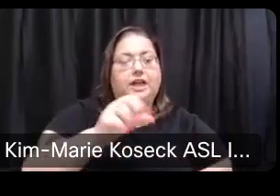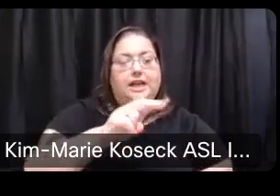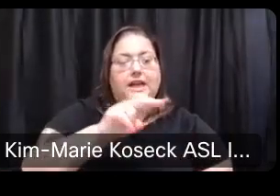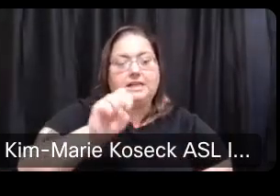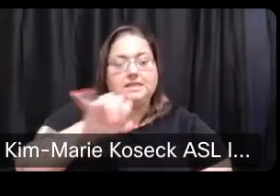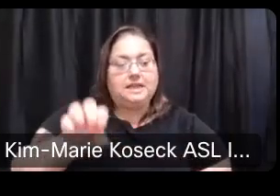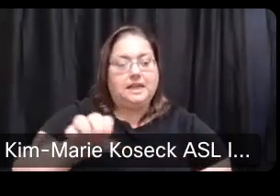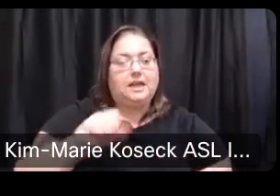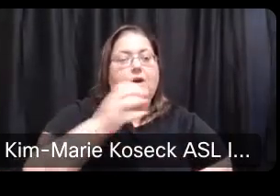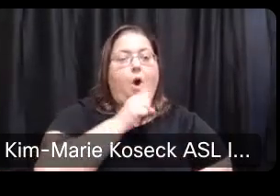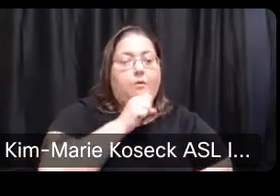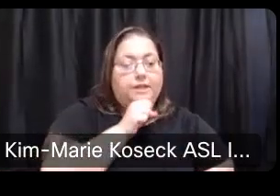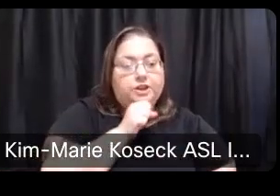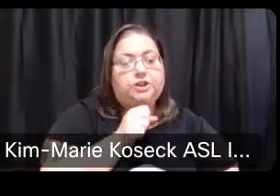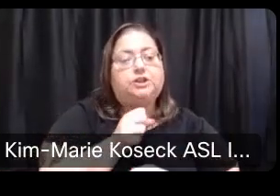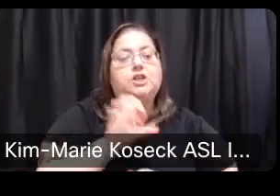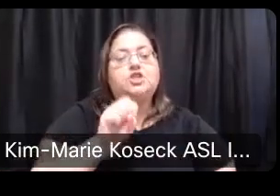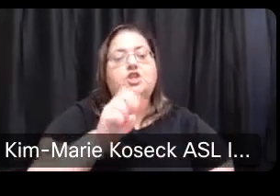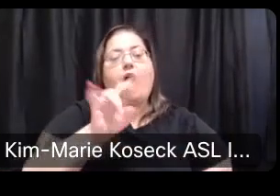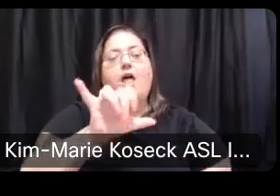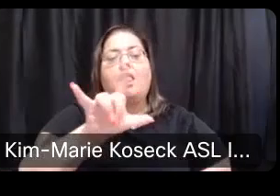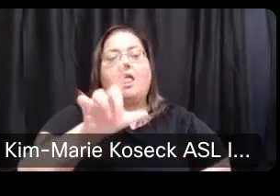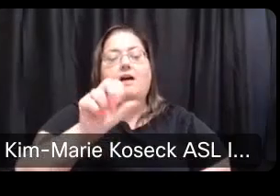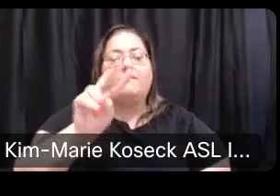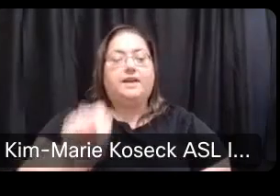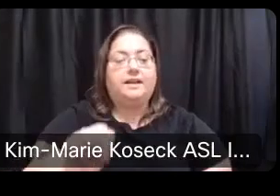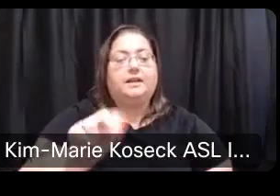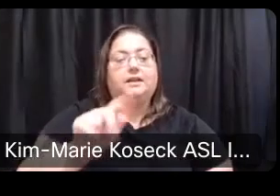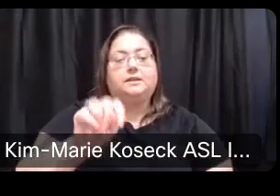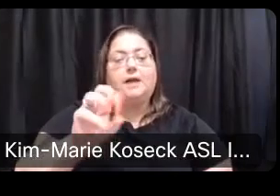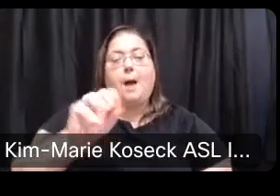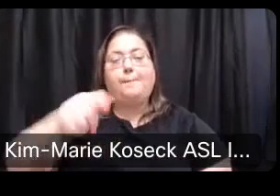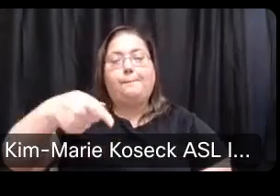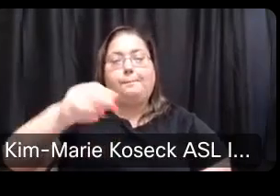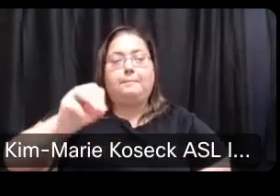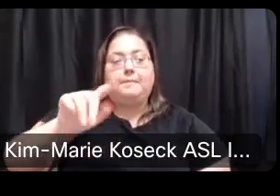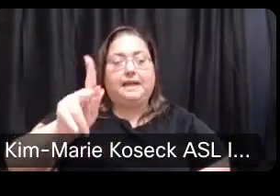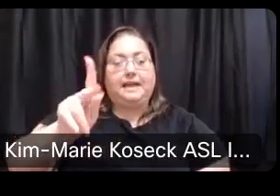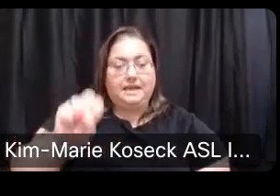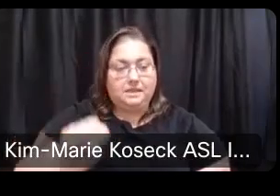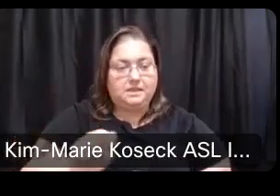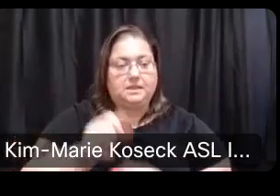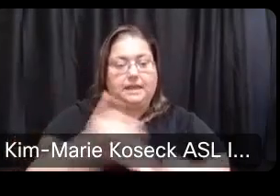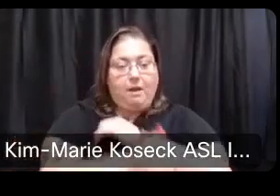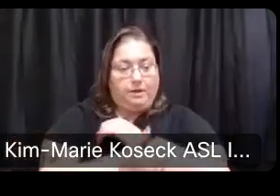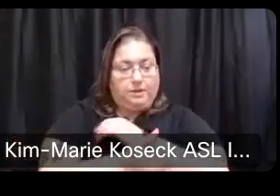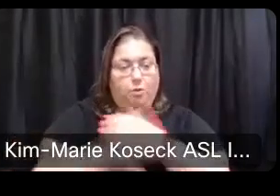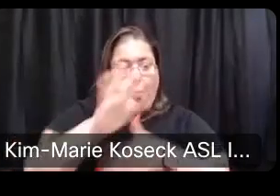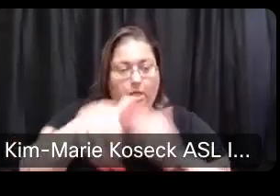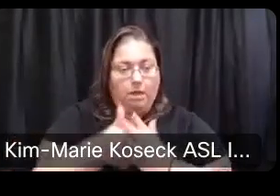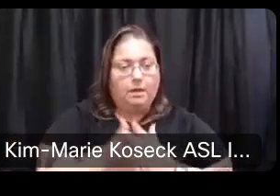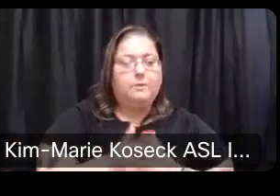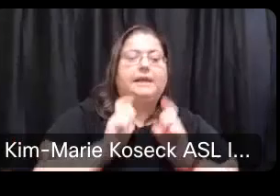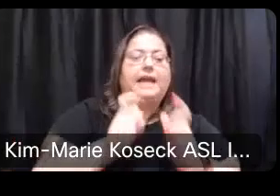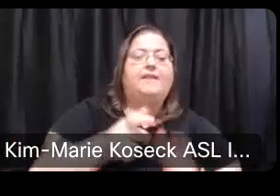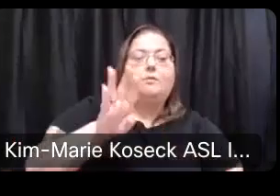Sullivan, Tompkins, a very wide geographic scope. We were glad to see that. In round two, we gave grants to